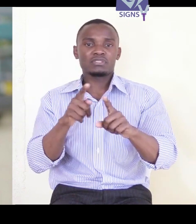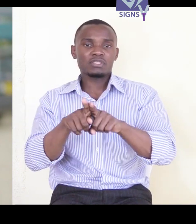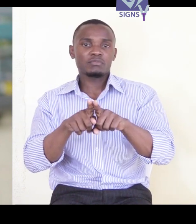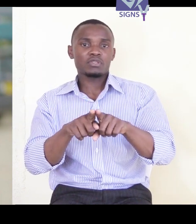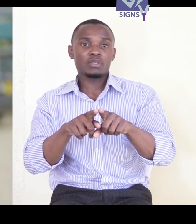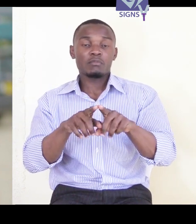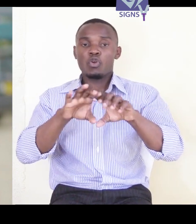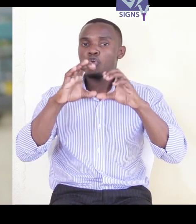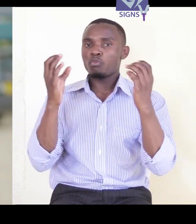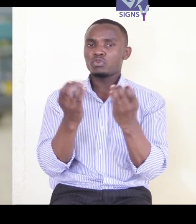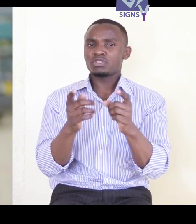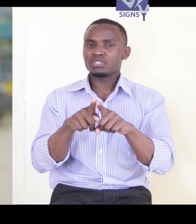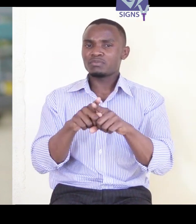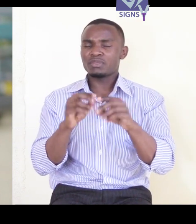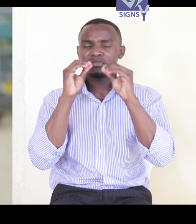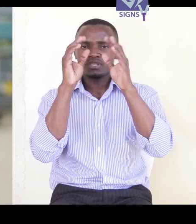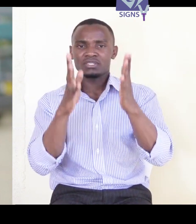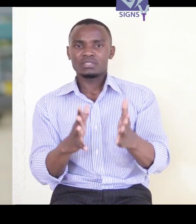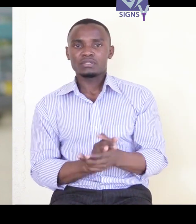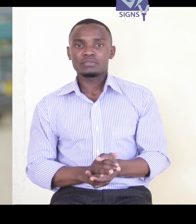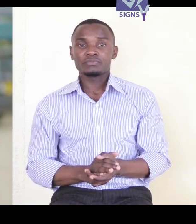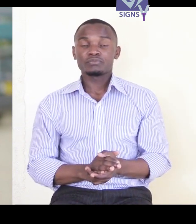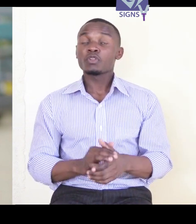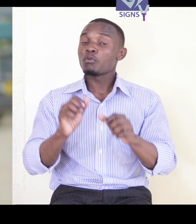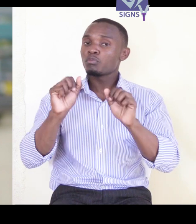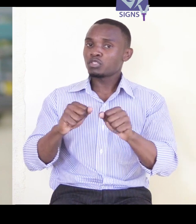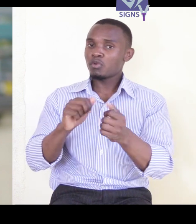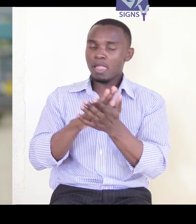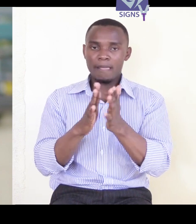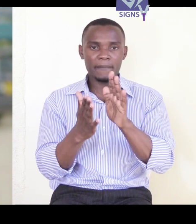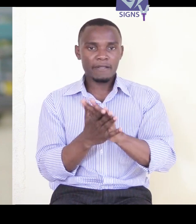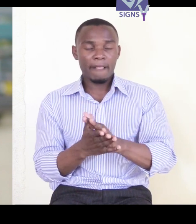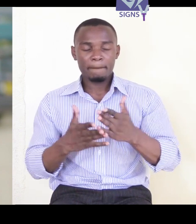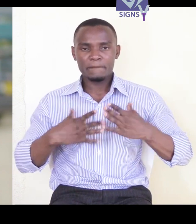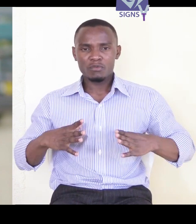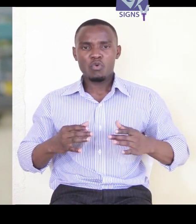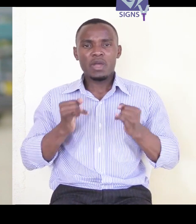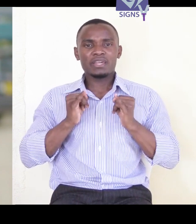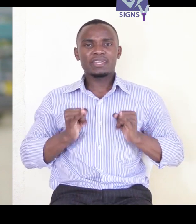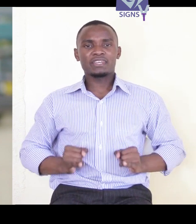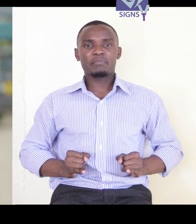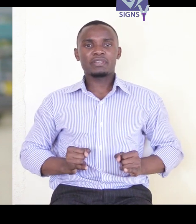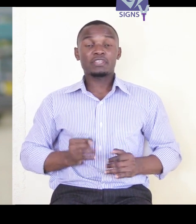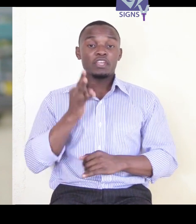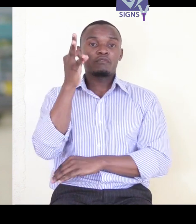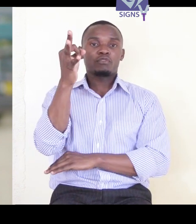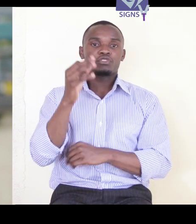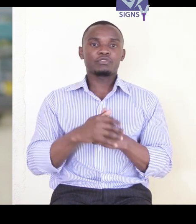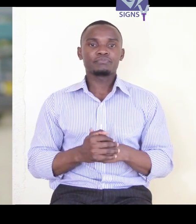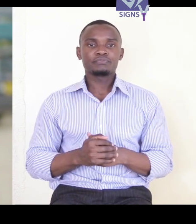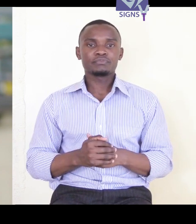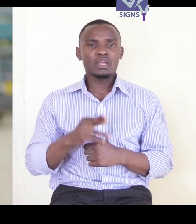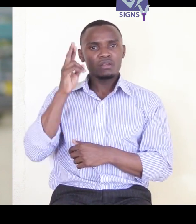the parents, the community, the teachers, and every person, so that they can also become